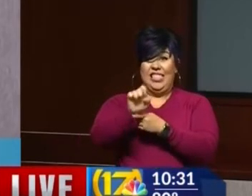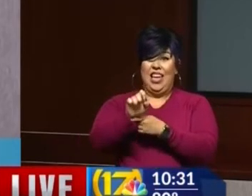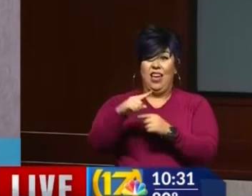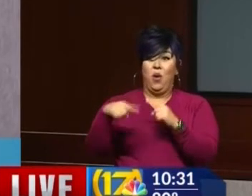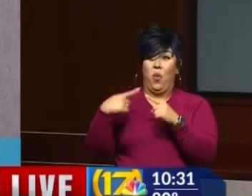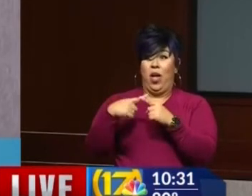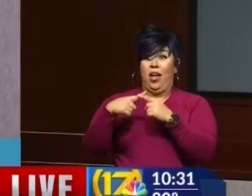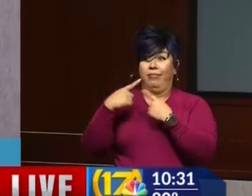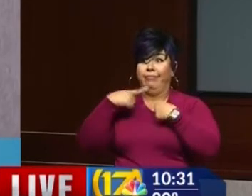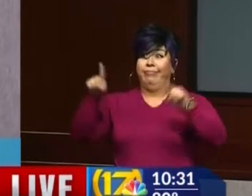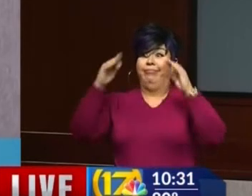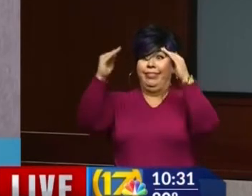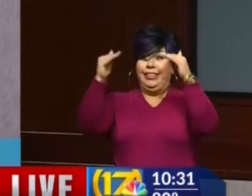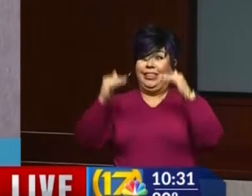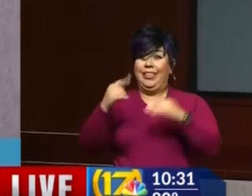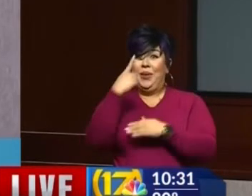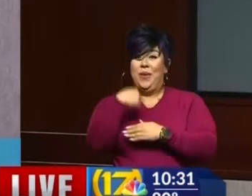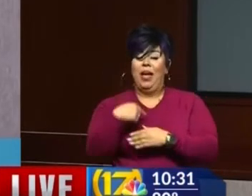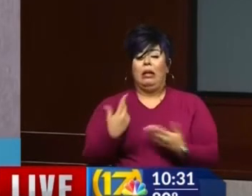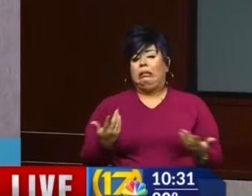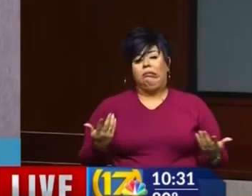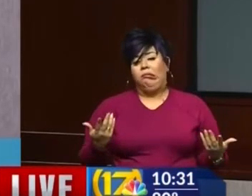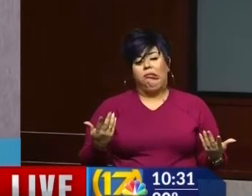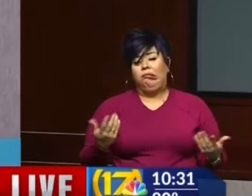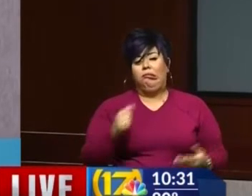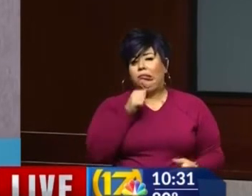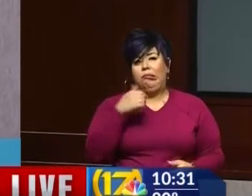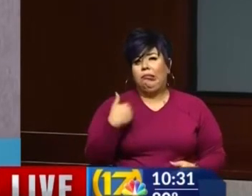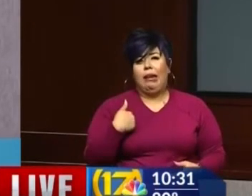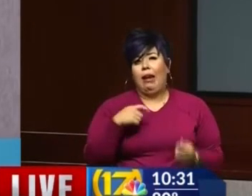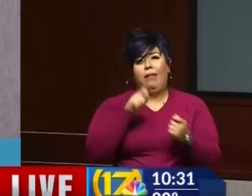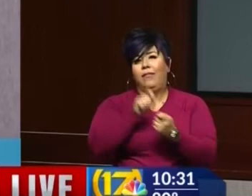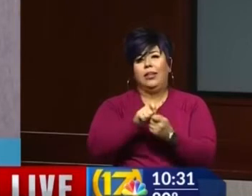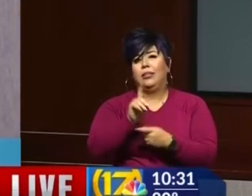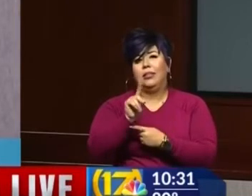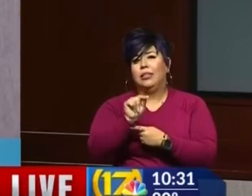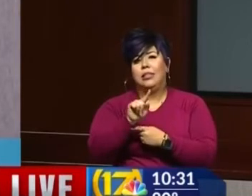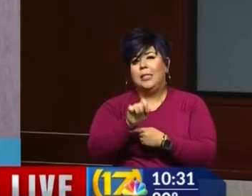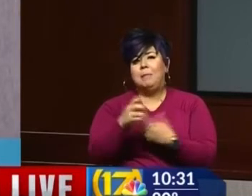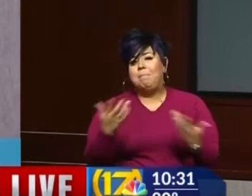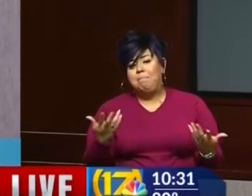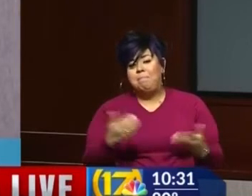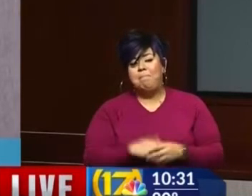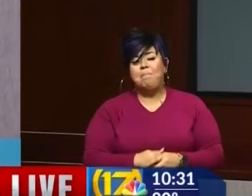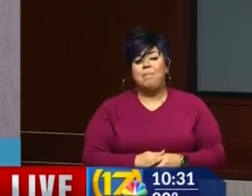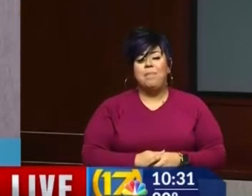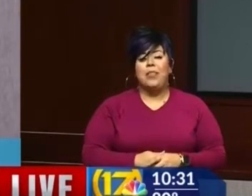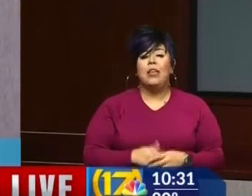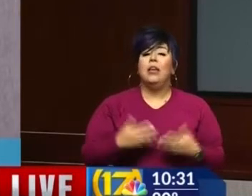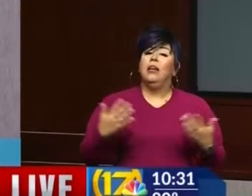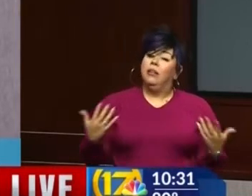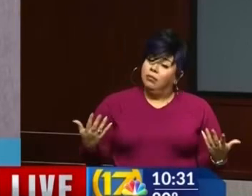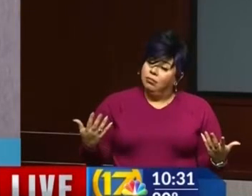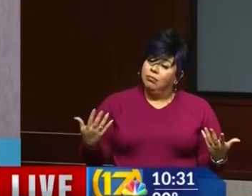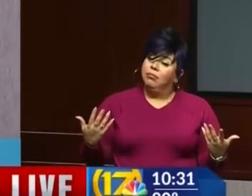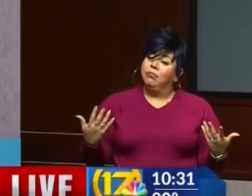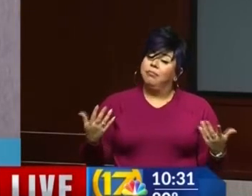on any of this, when we think we'll move into the next tier. But to answer your question, we are